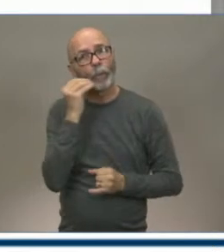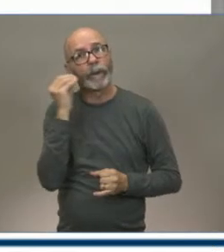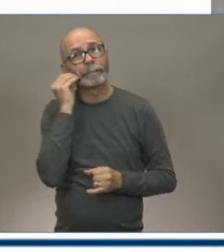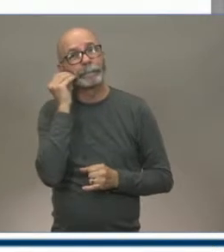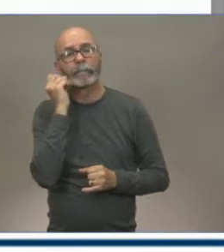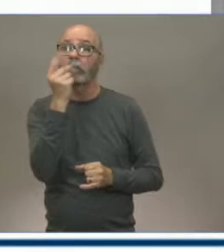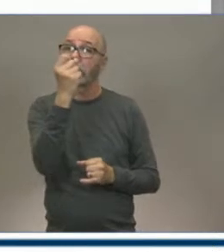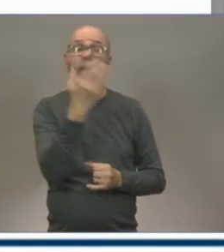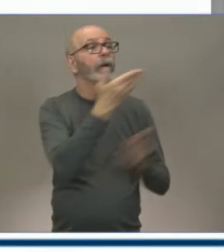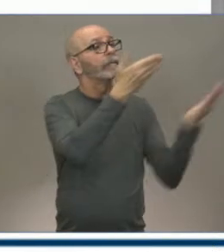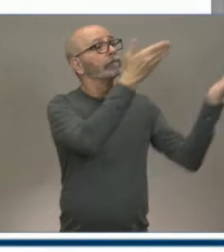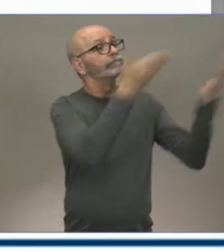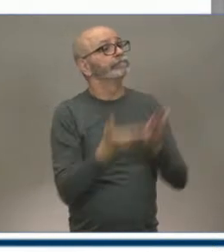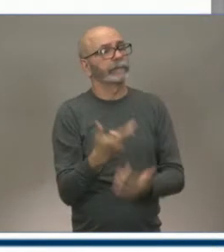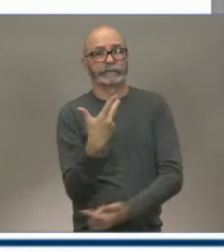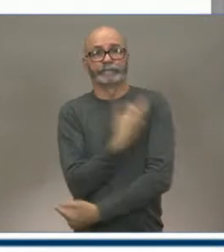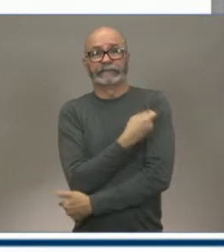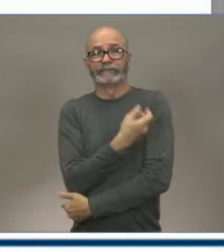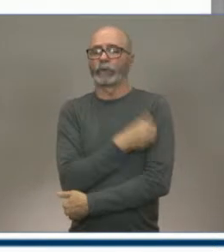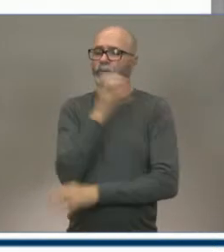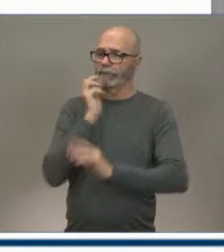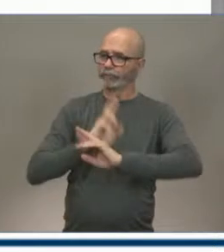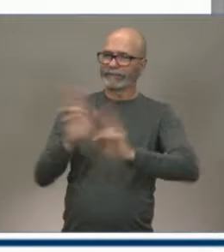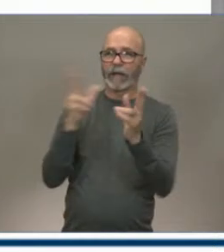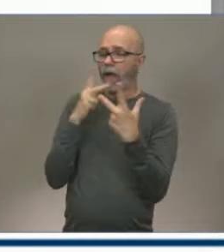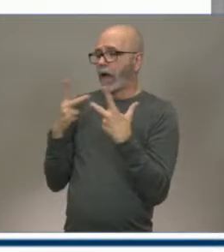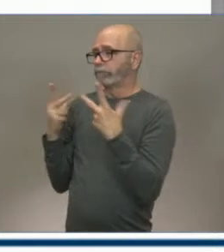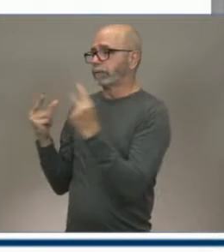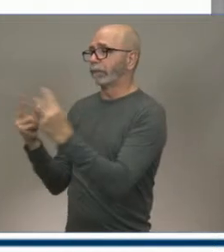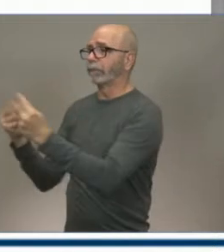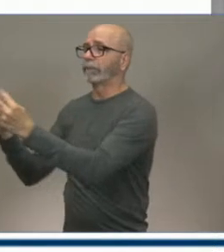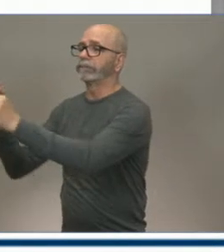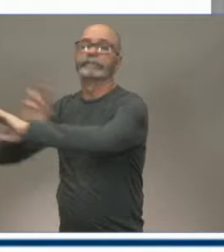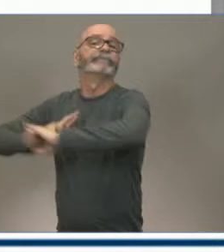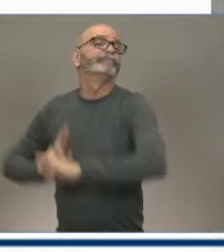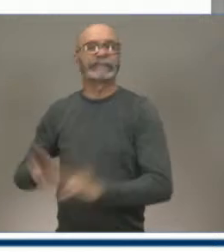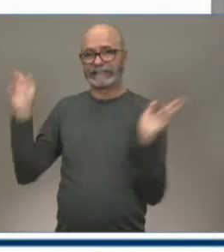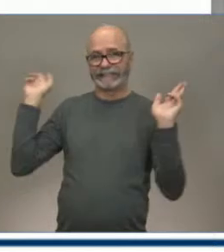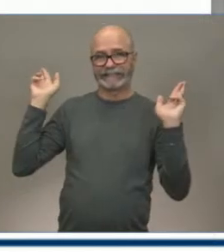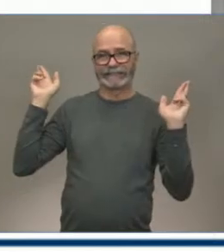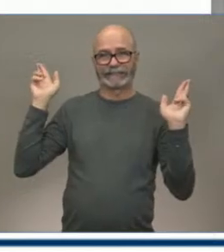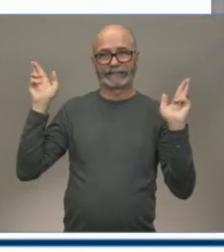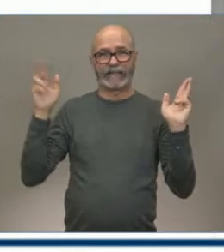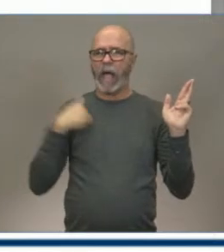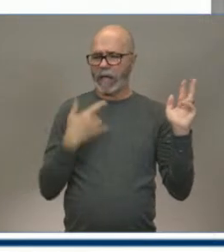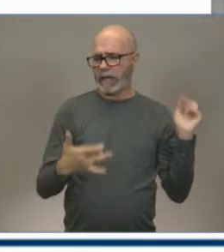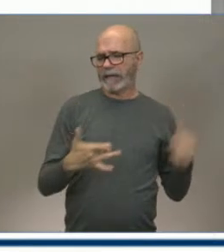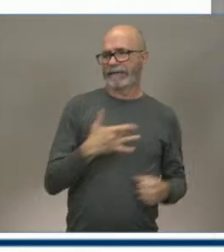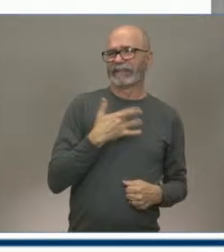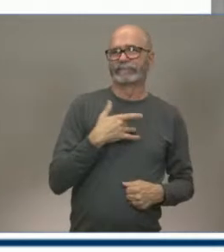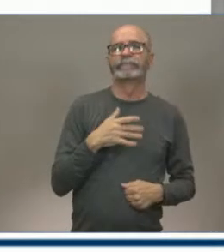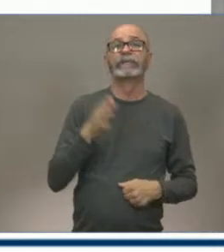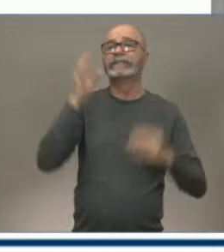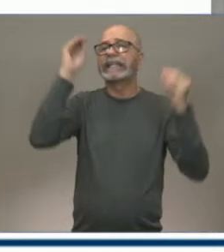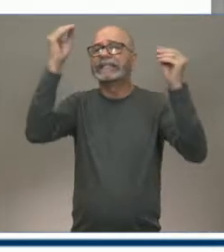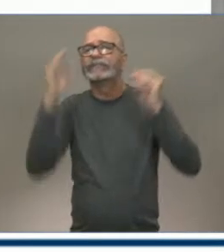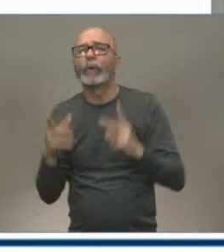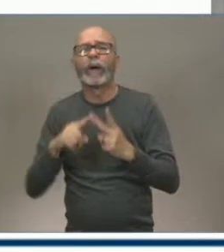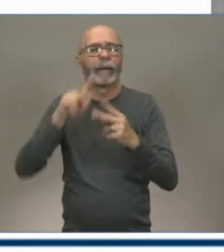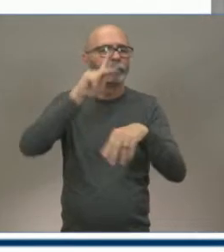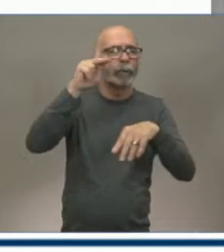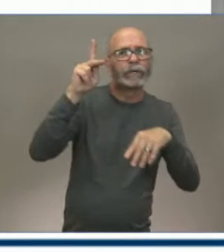have confidence in our healthcare teams to distribute this vaccine, and I have every confidence in our teachers and principals to provide the